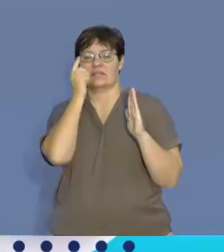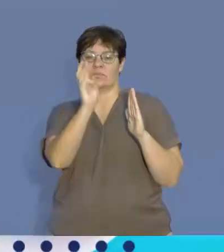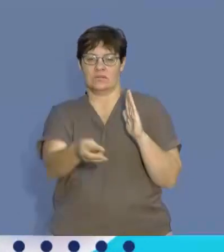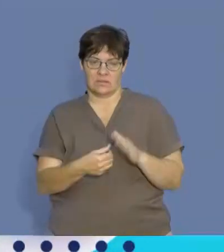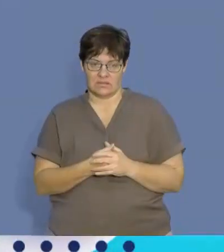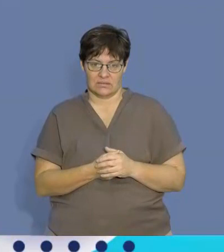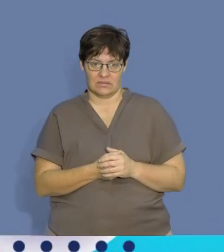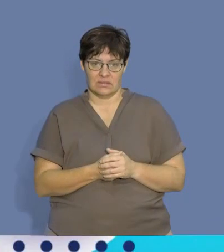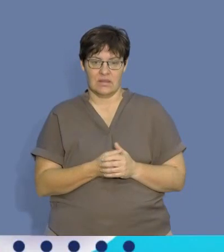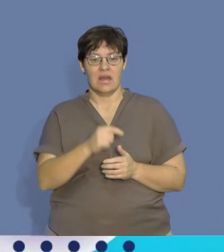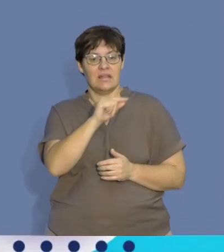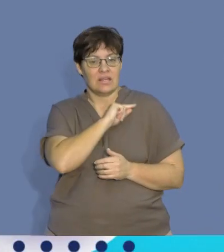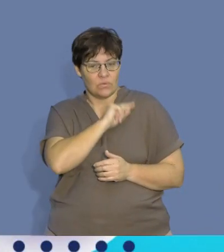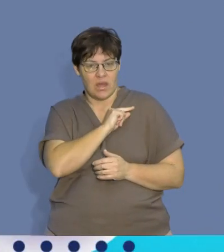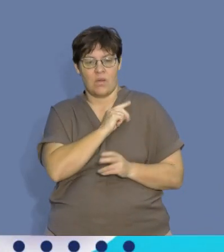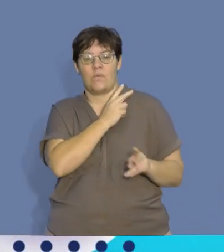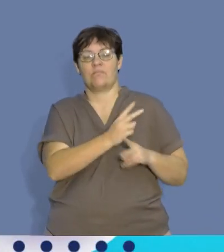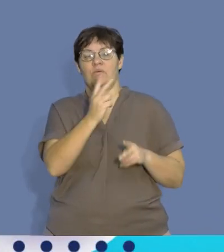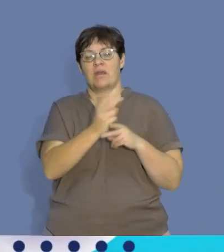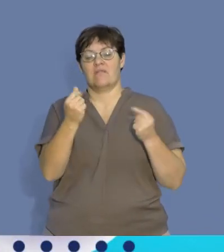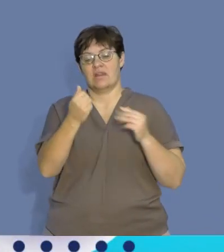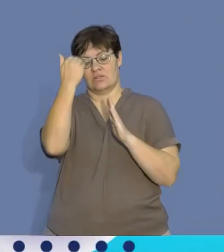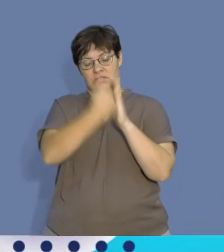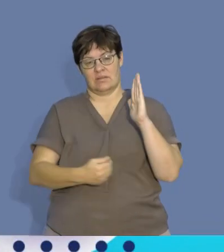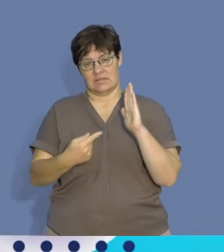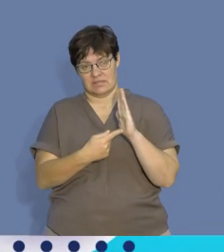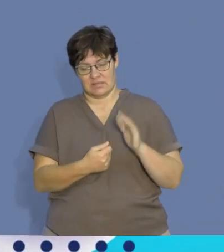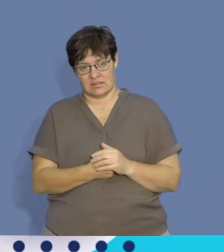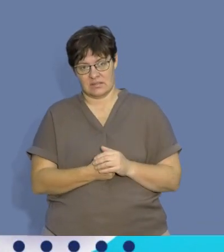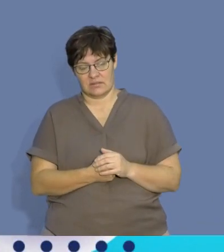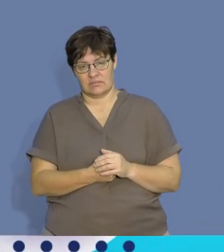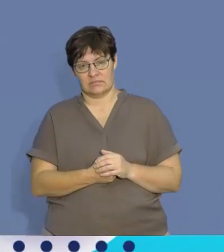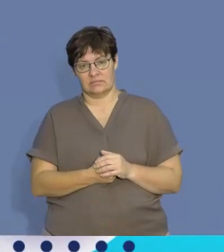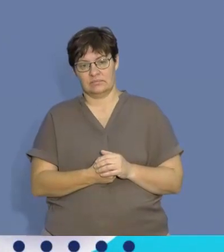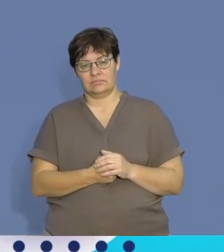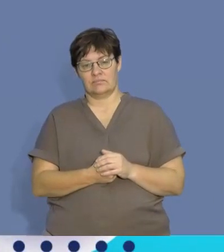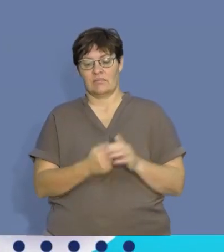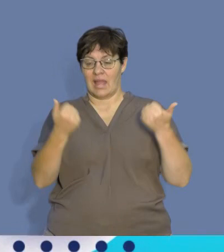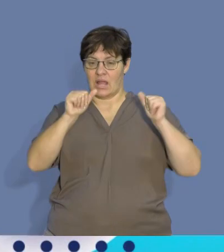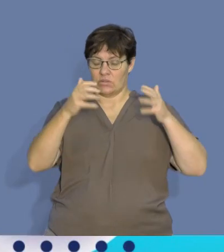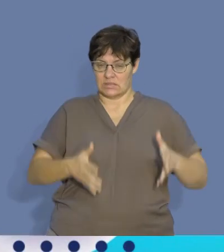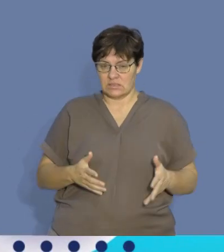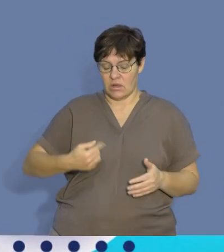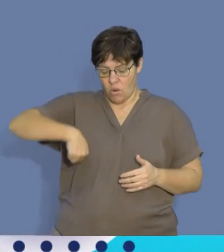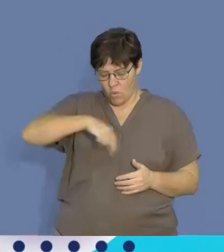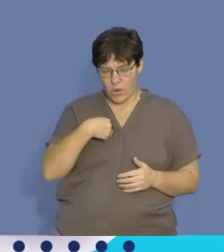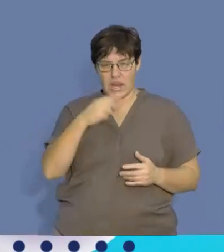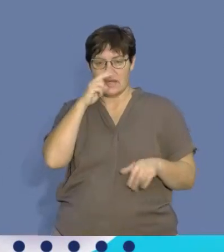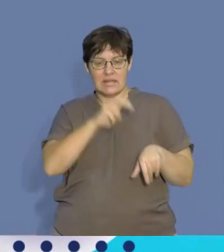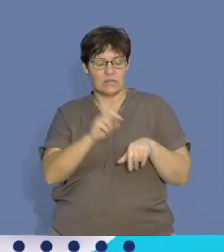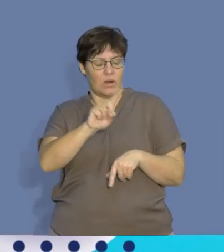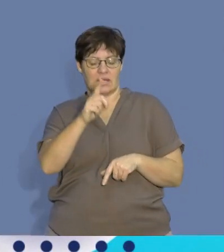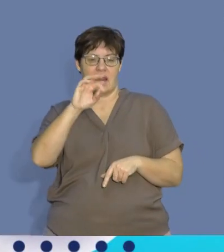statements. So hence the reason for us preparing financial statements. Because remember, as accountants, all we need